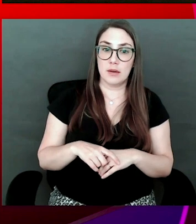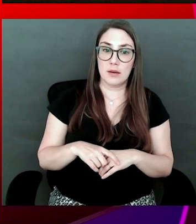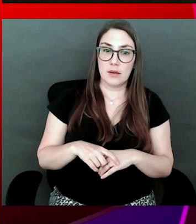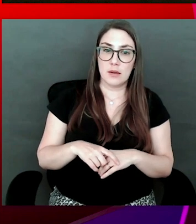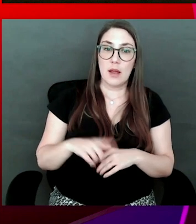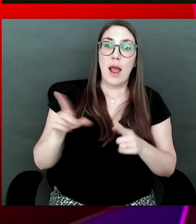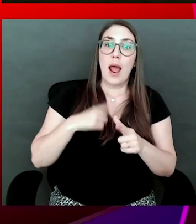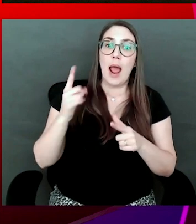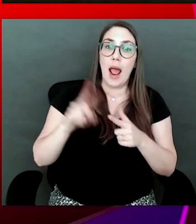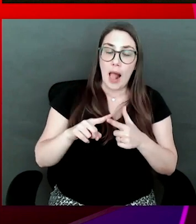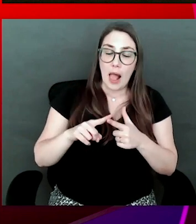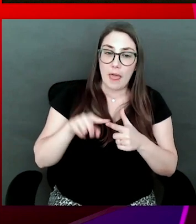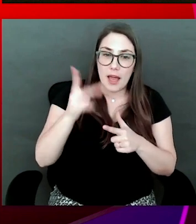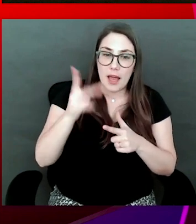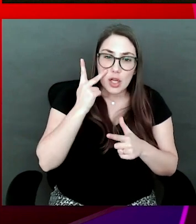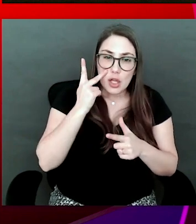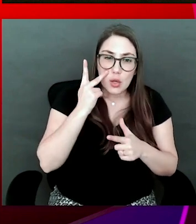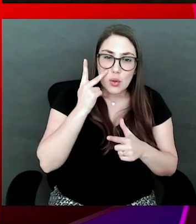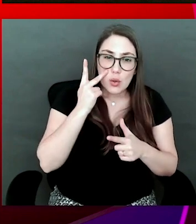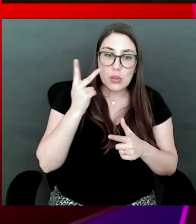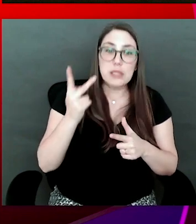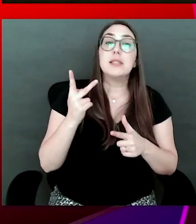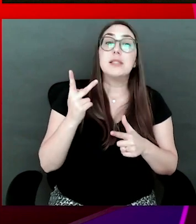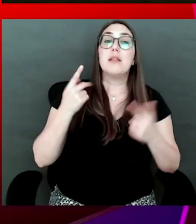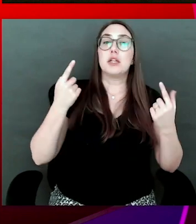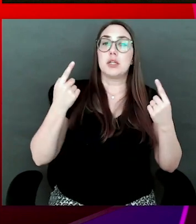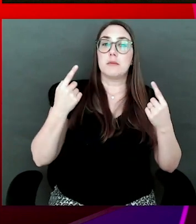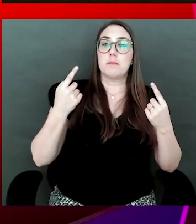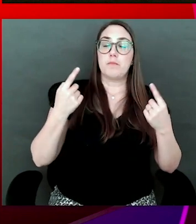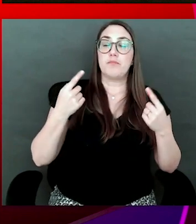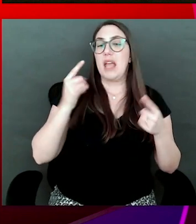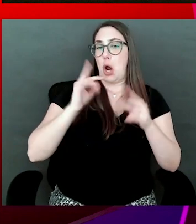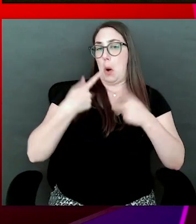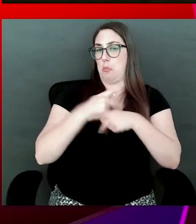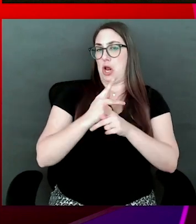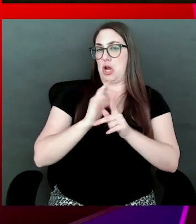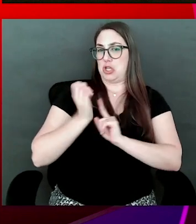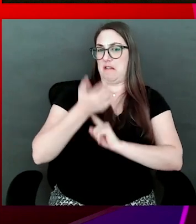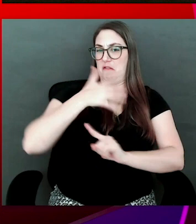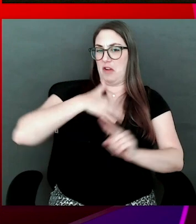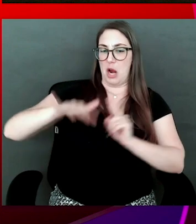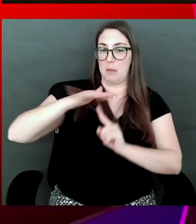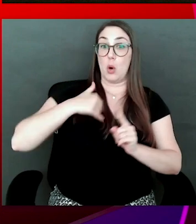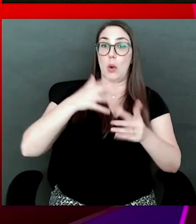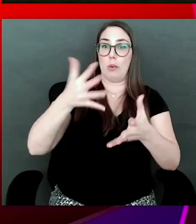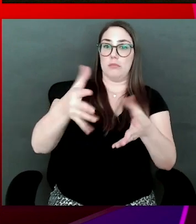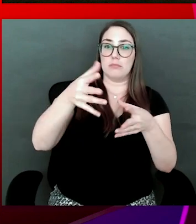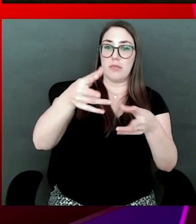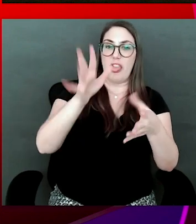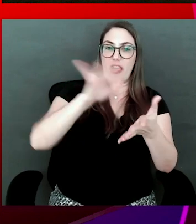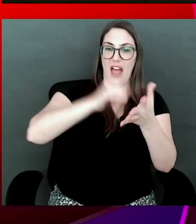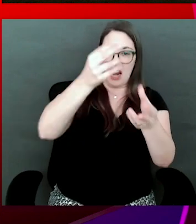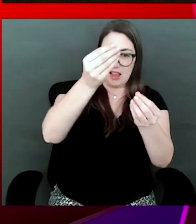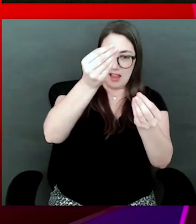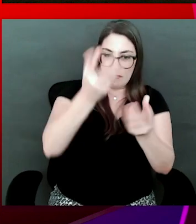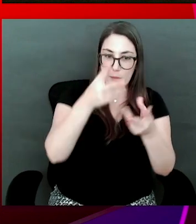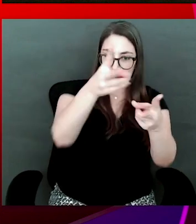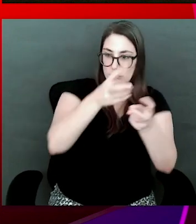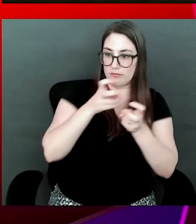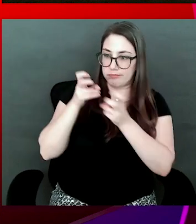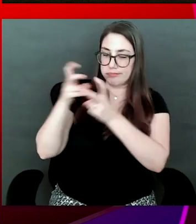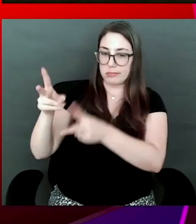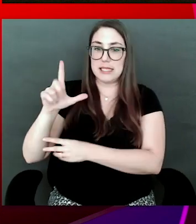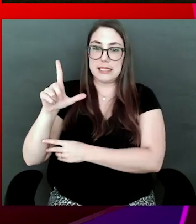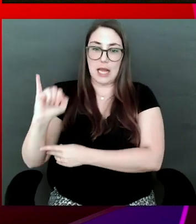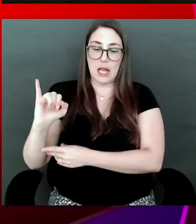then you see some command line arguments. So in our production environment, we would of course feed this information through the CLI. Through when